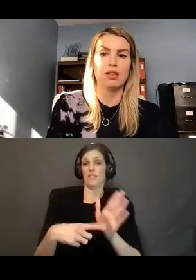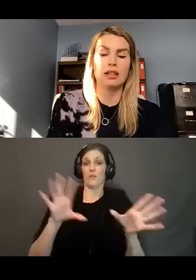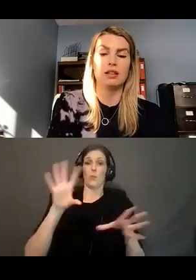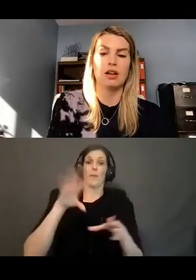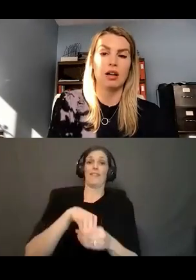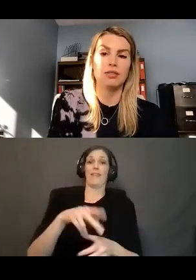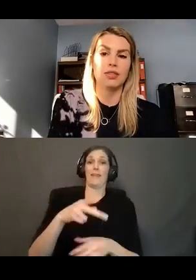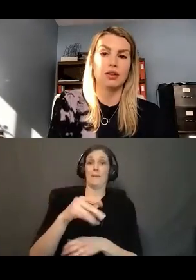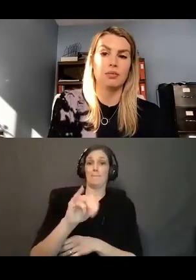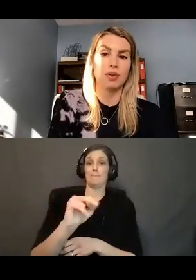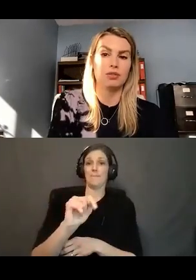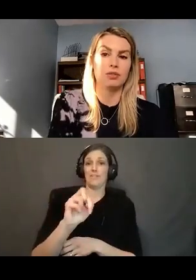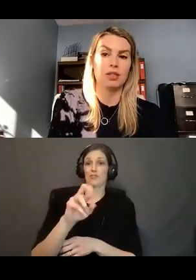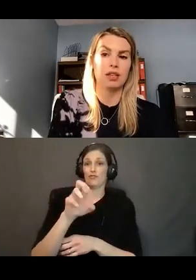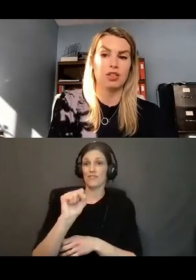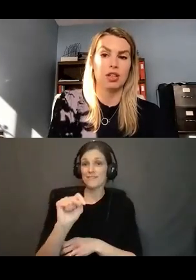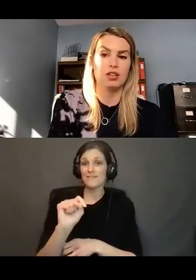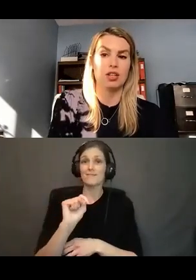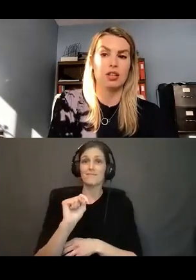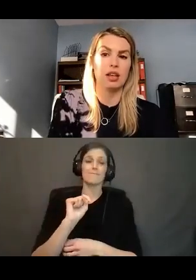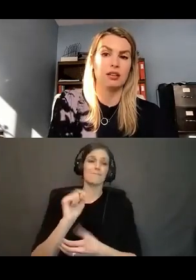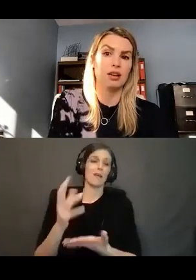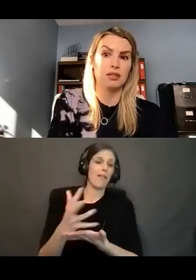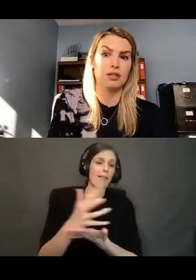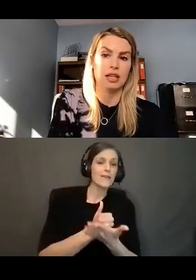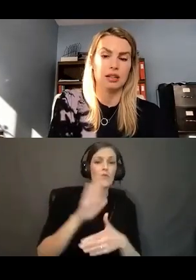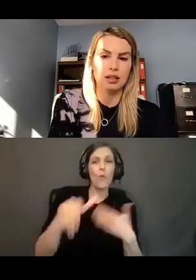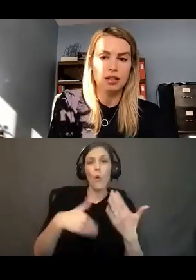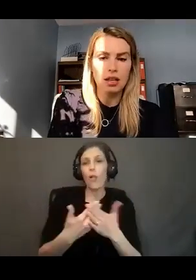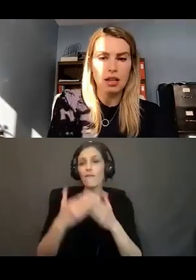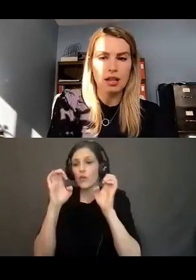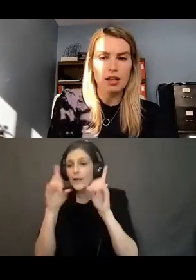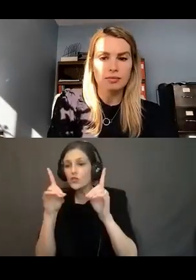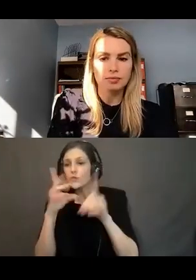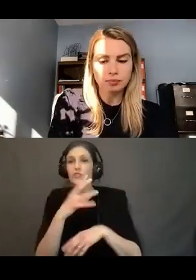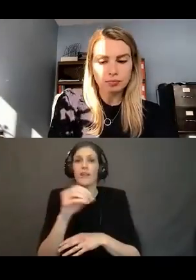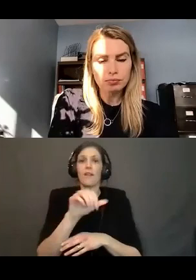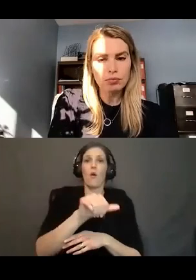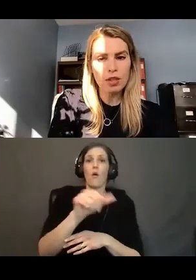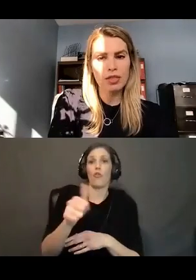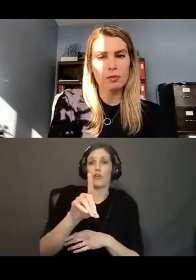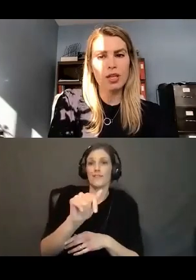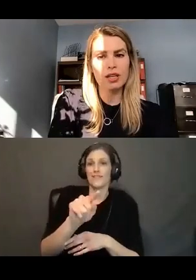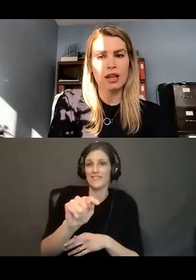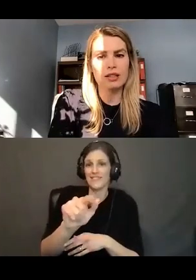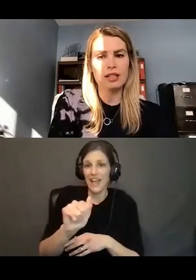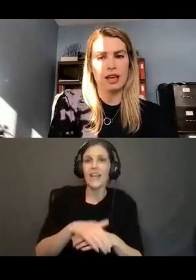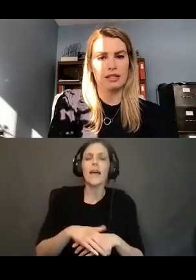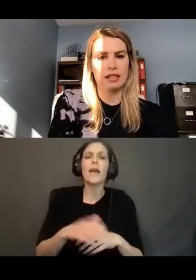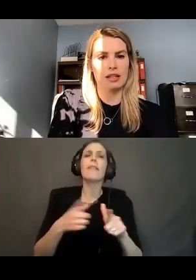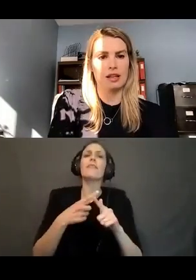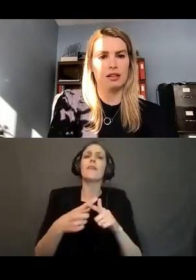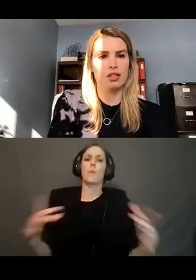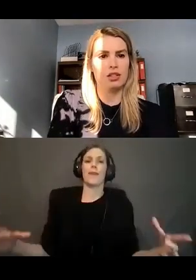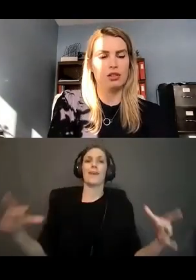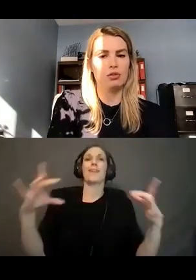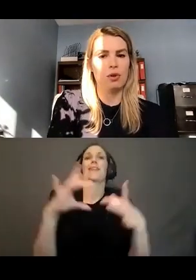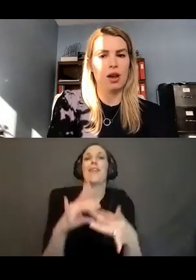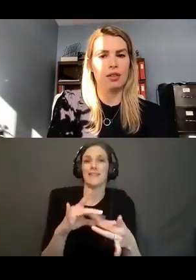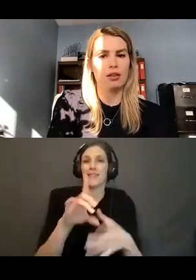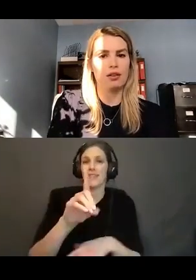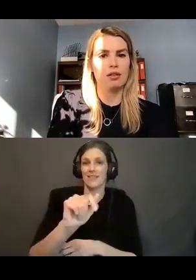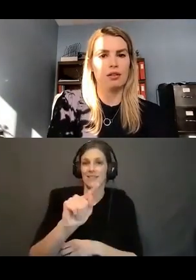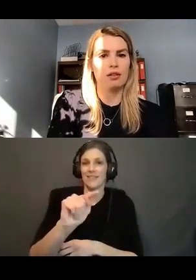we collected all of their Pinterest education and other data. Then we connected that data